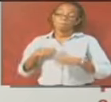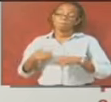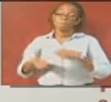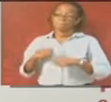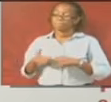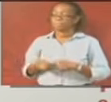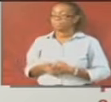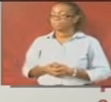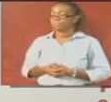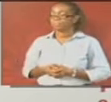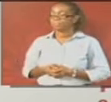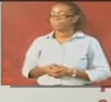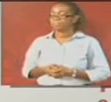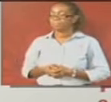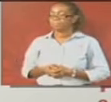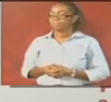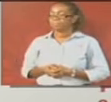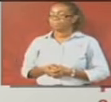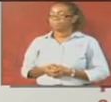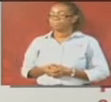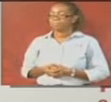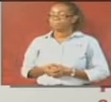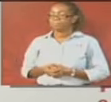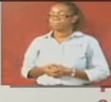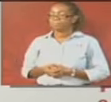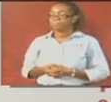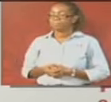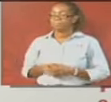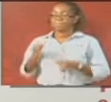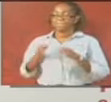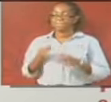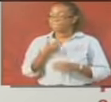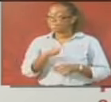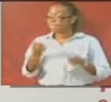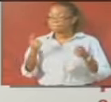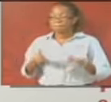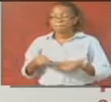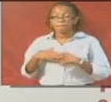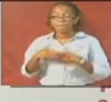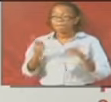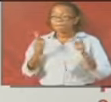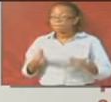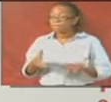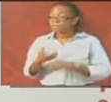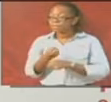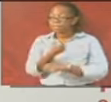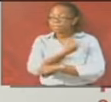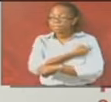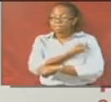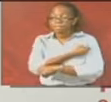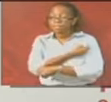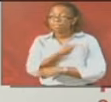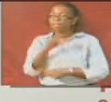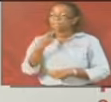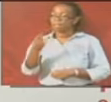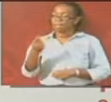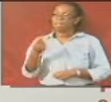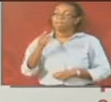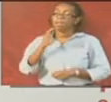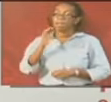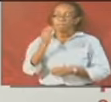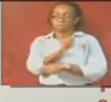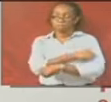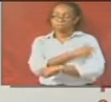any significant sequelae that may turn up after a person is vaccinated. So you're encouraged, if you are